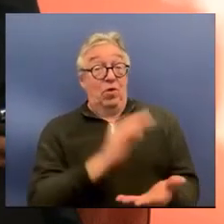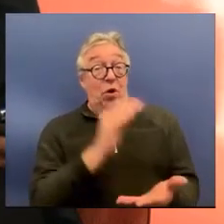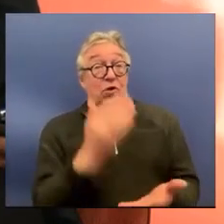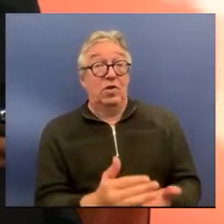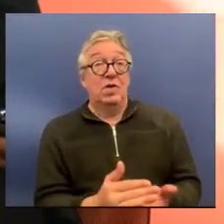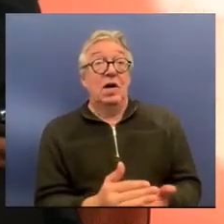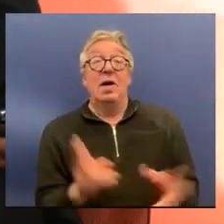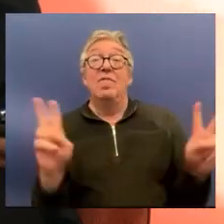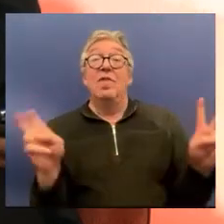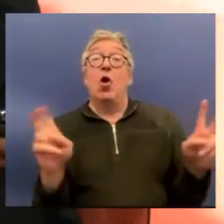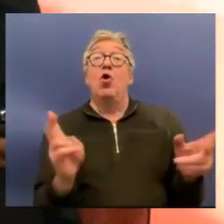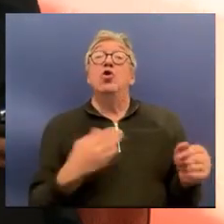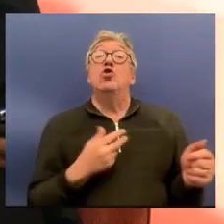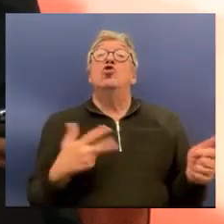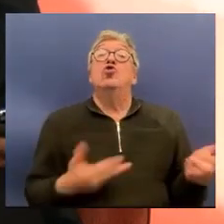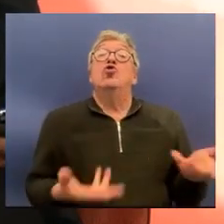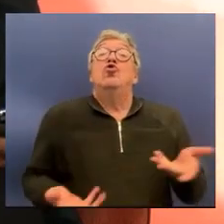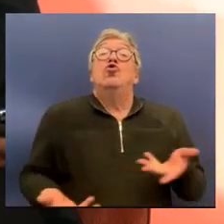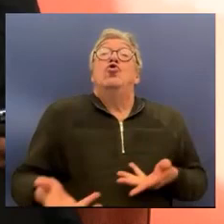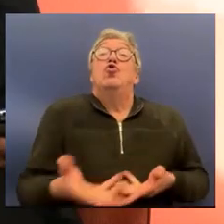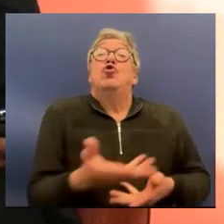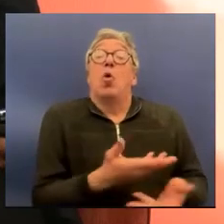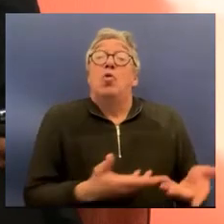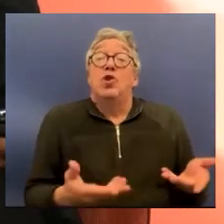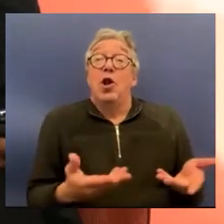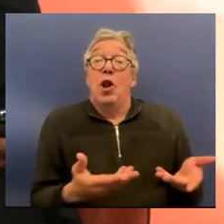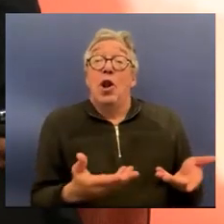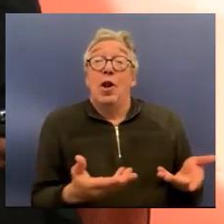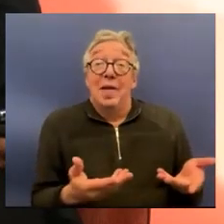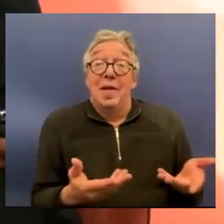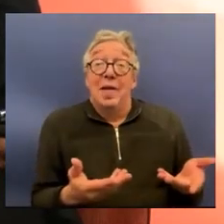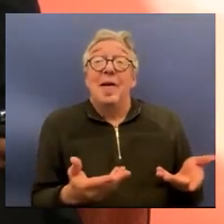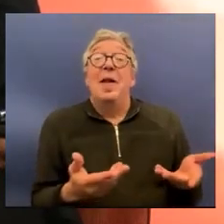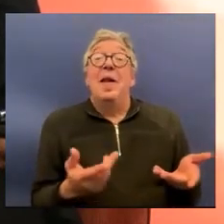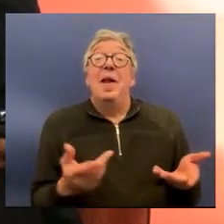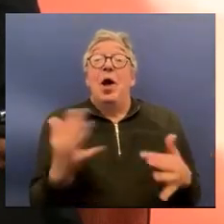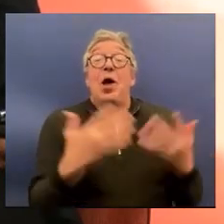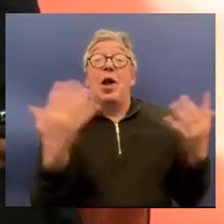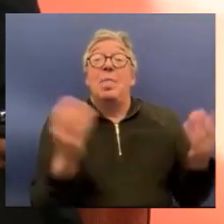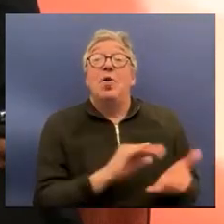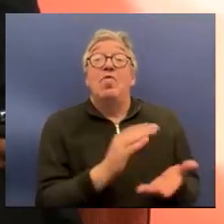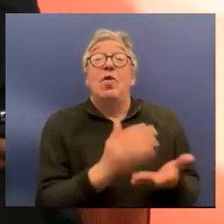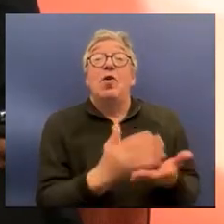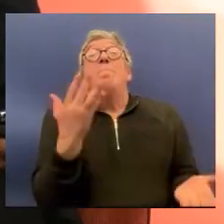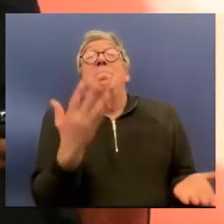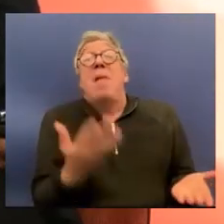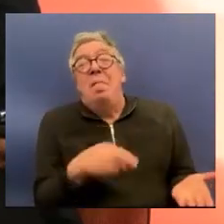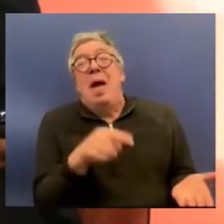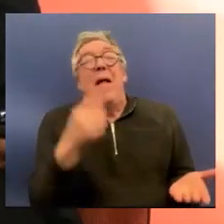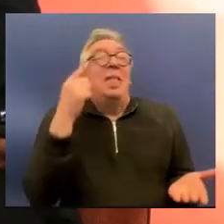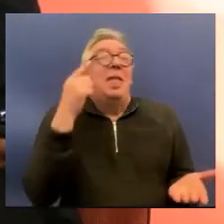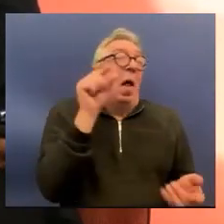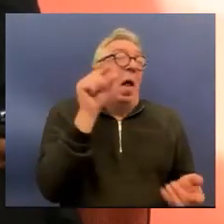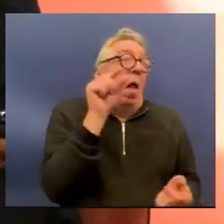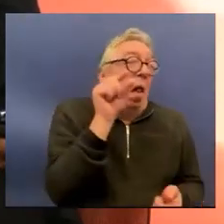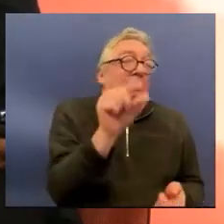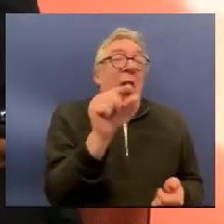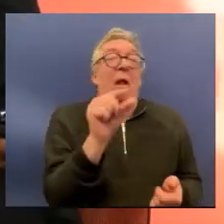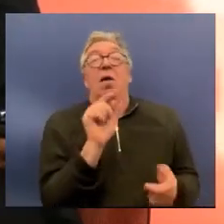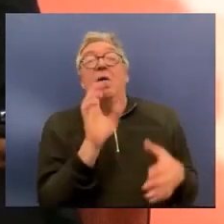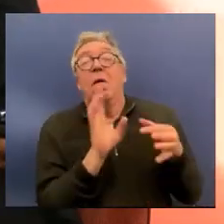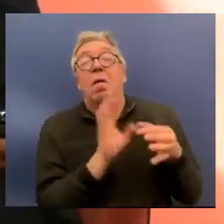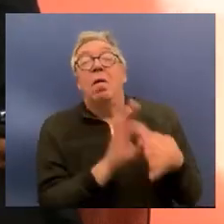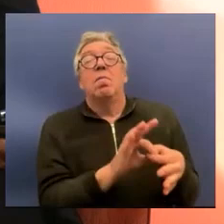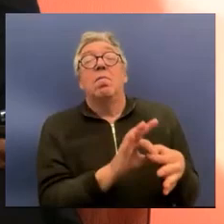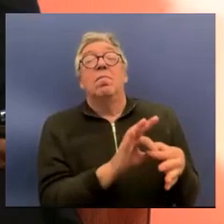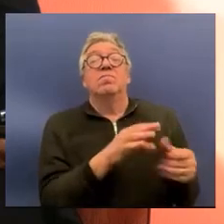fund, maybe a little bit of gender is integrated there, and they might think about these things because women are poor and they link it to poverty. But